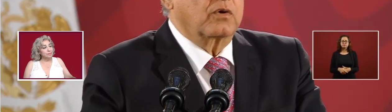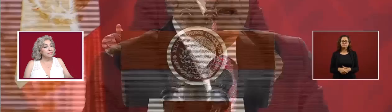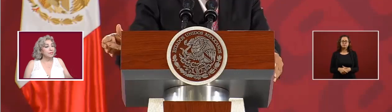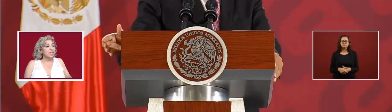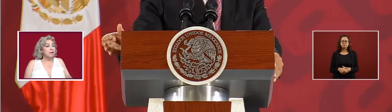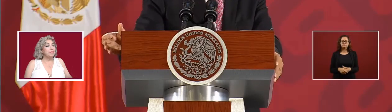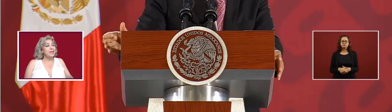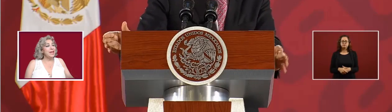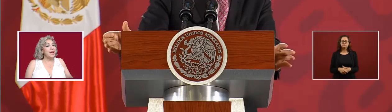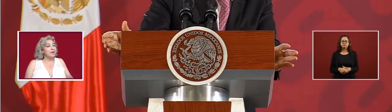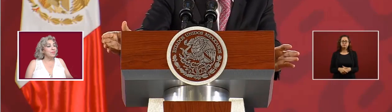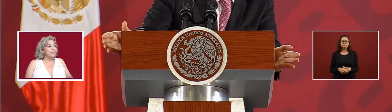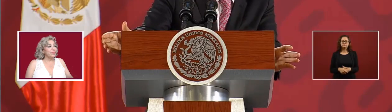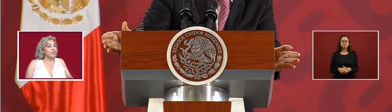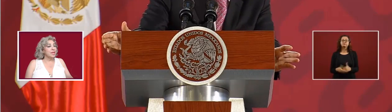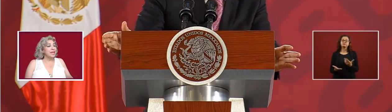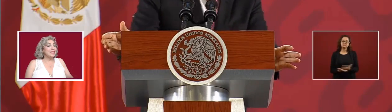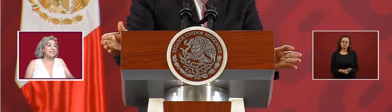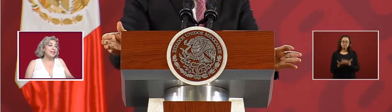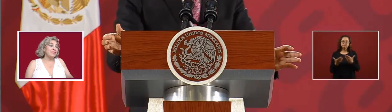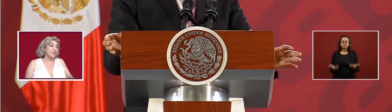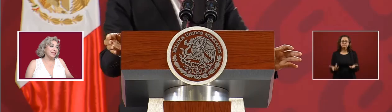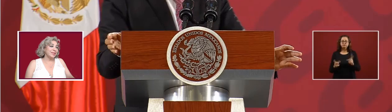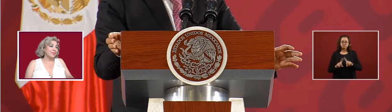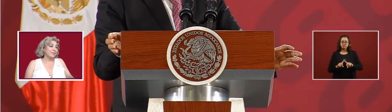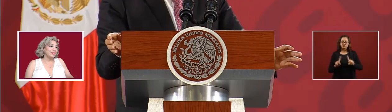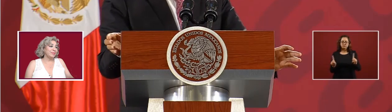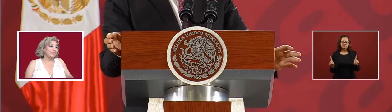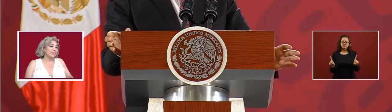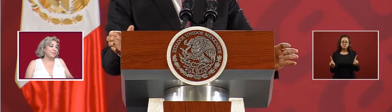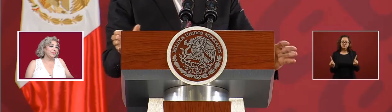But now, it's different.